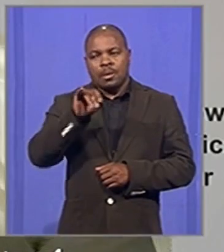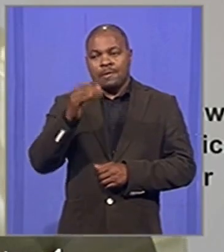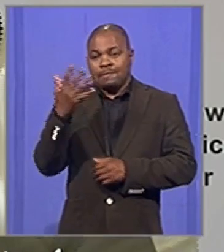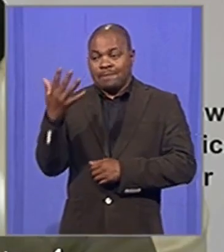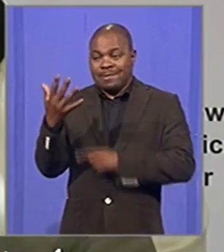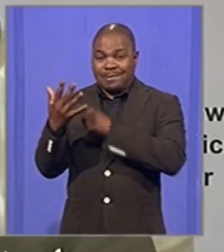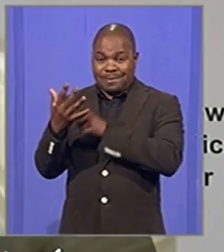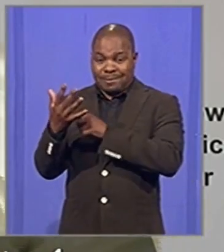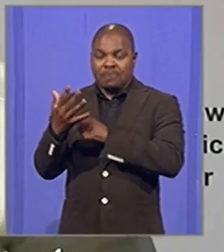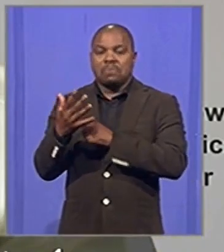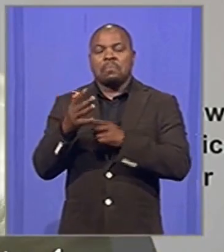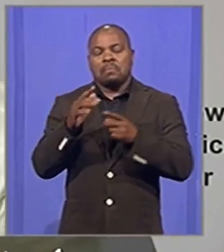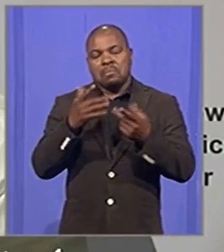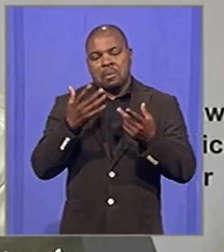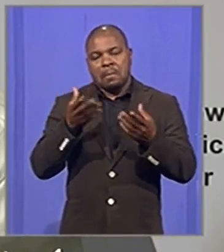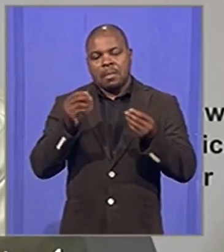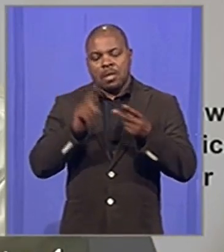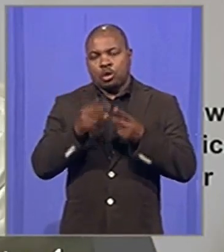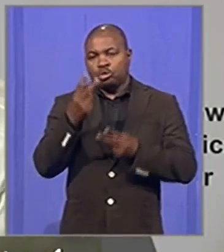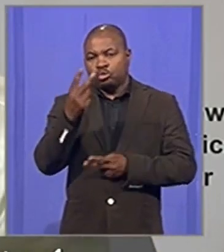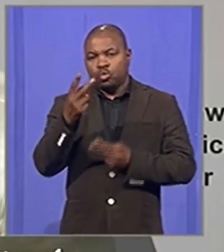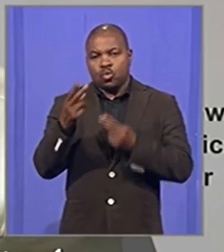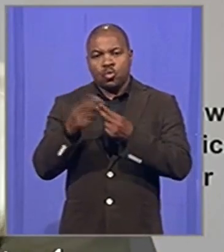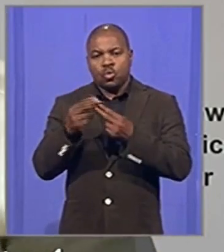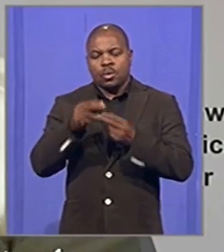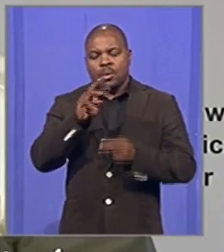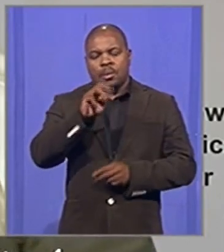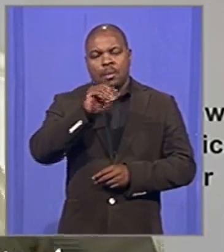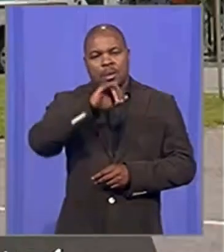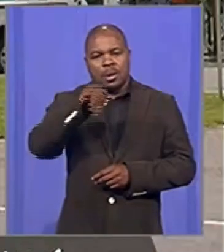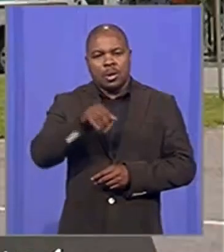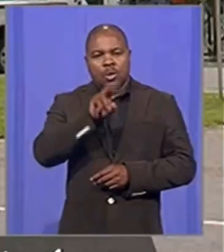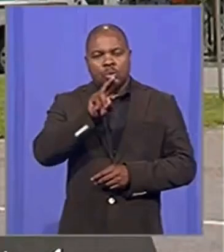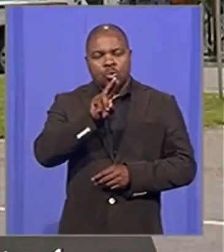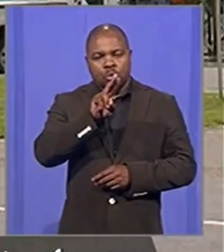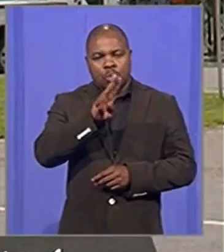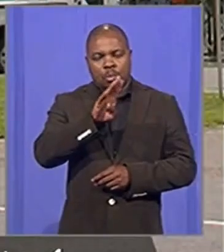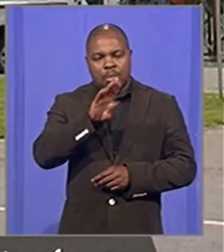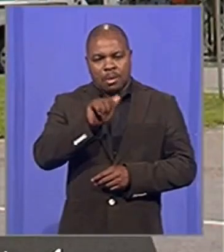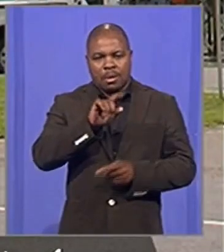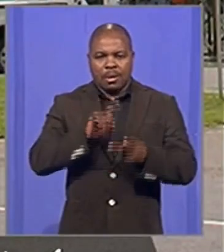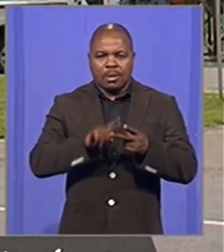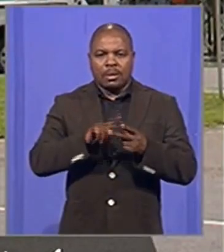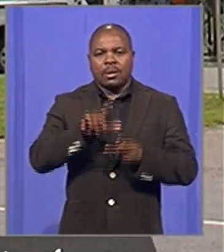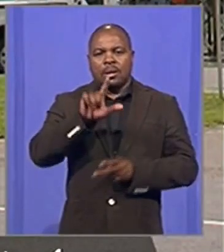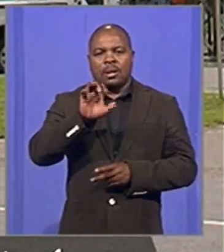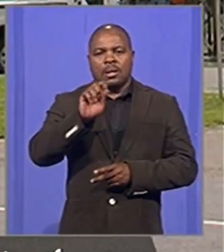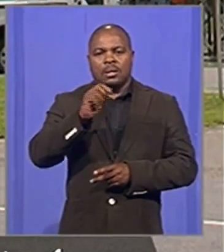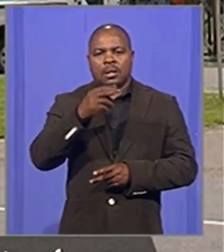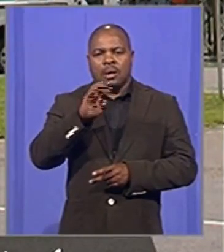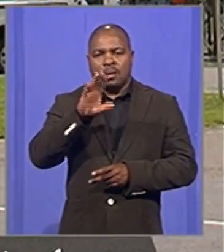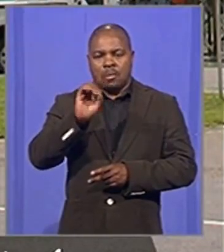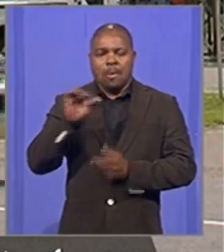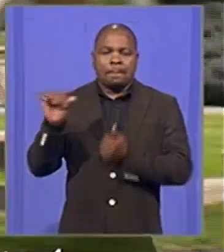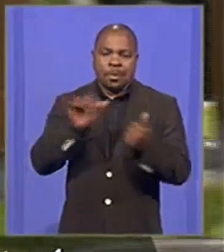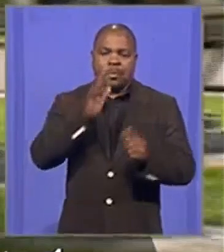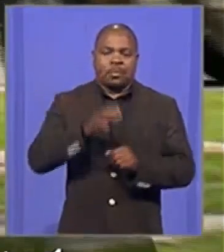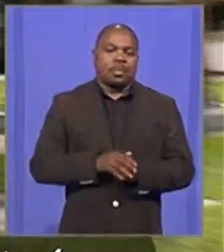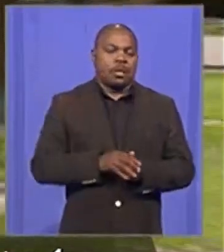we are planning to receive two units, that is Majuba and Letabo. Eskom e tshepisitse gore magato a kgaogo